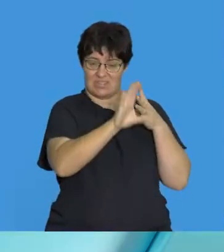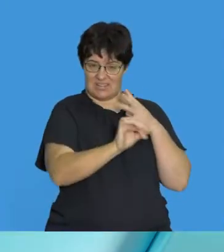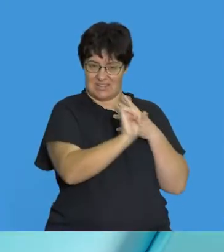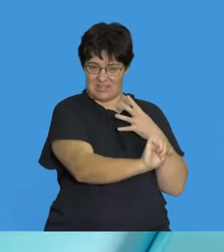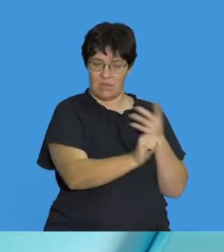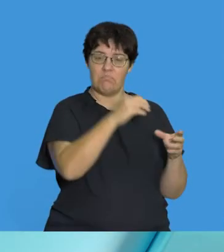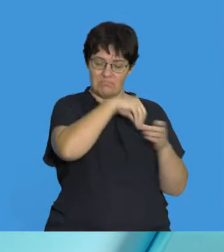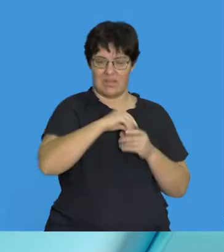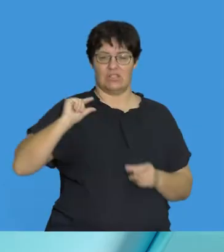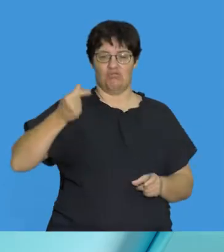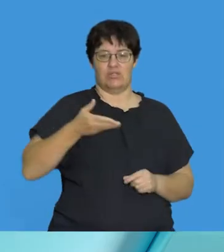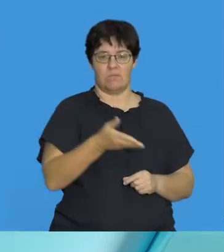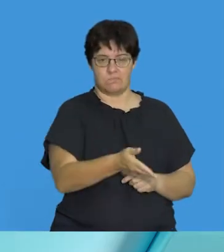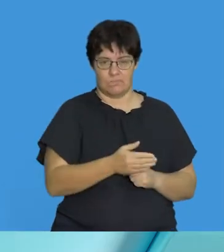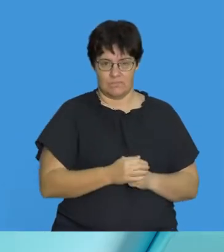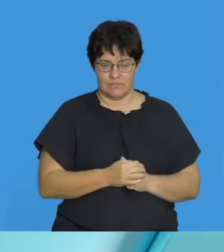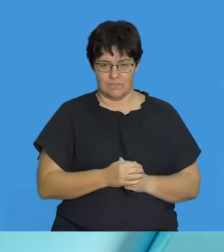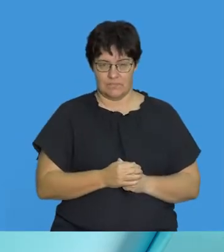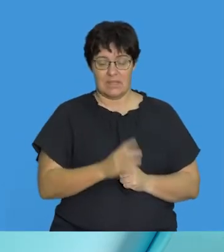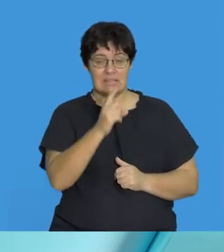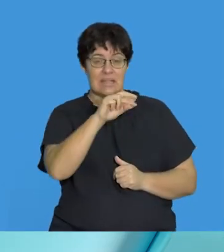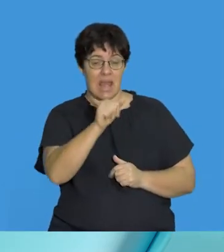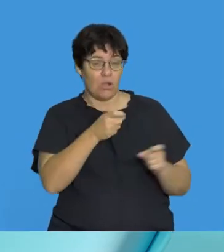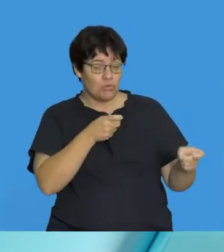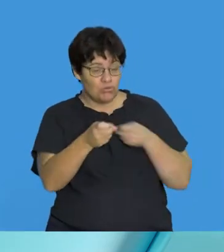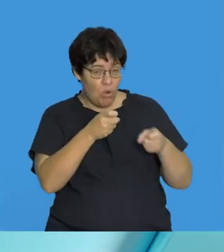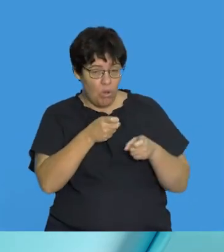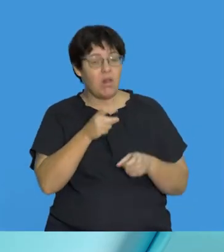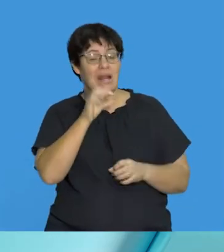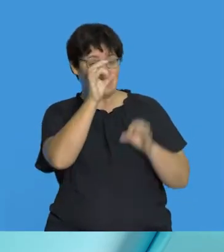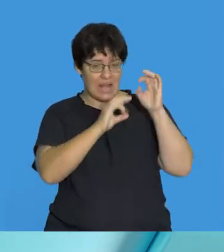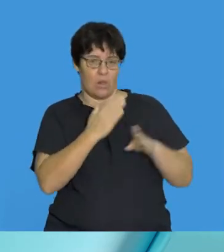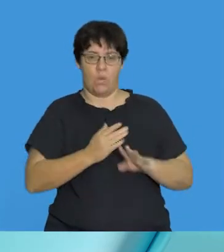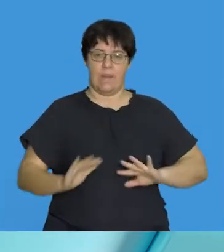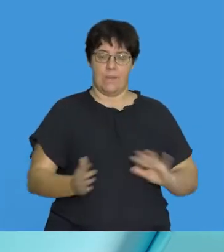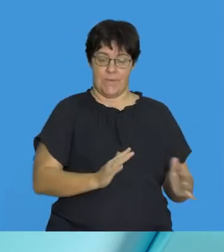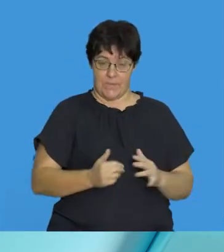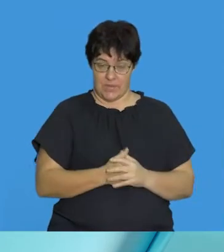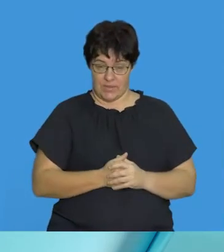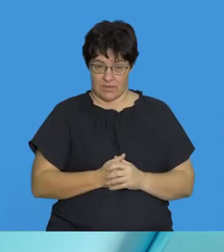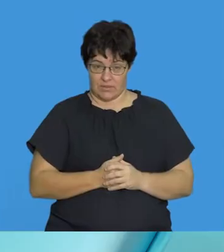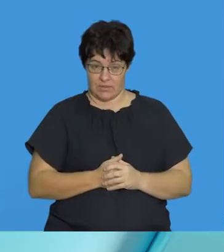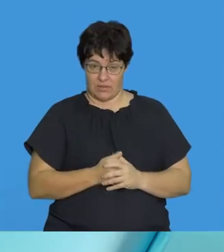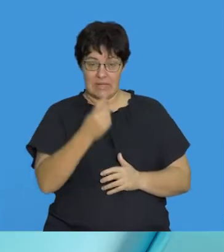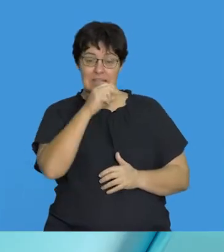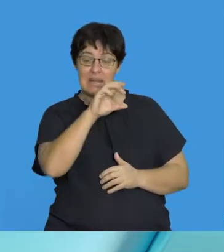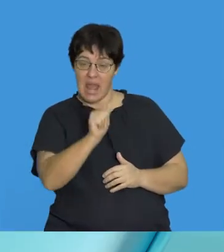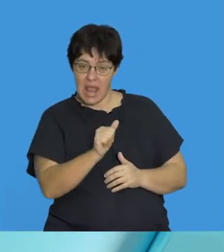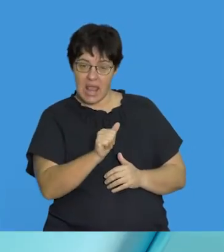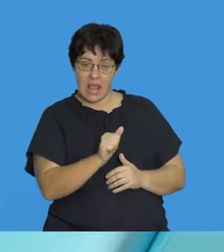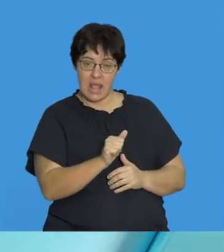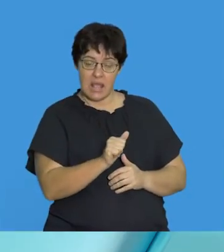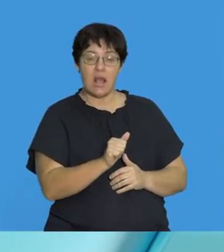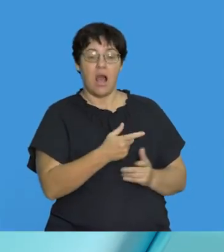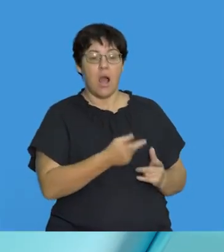characteristics which are present in genes. The DNA controls the functioning of the cell. In order for the DNA to be